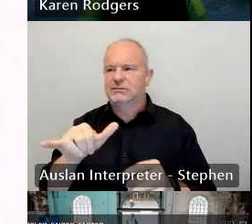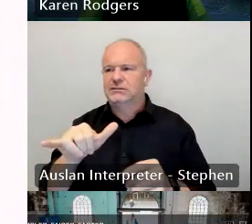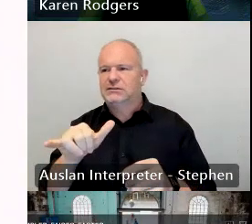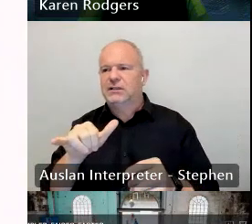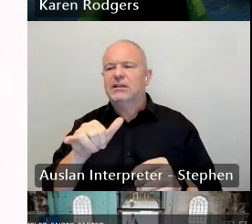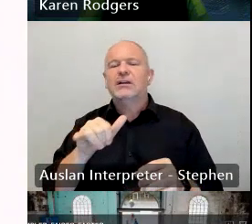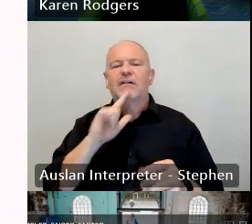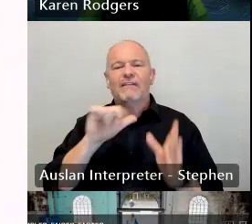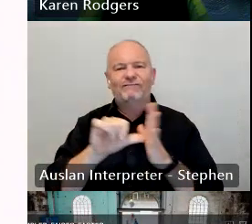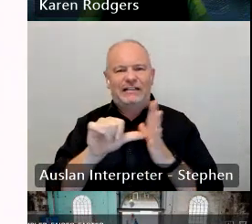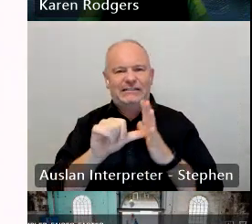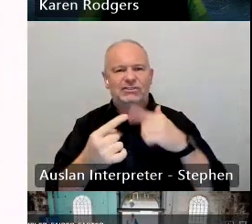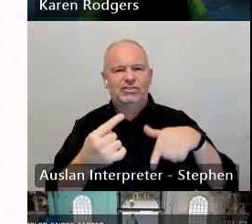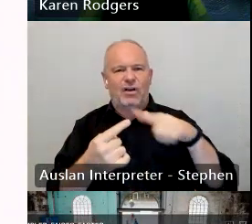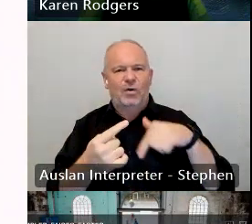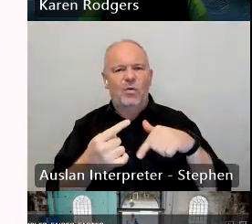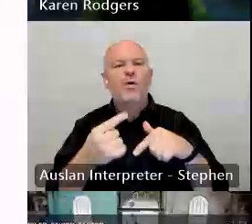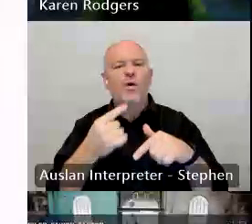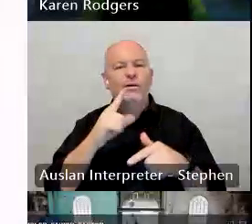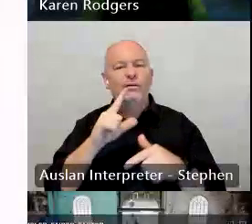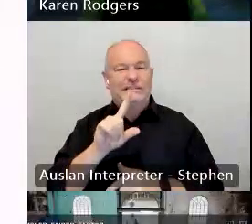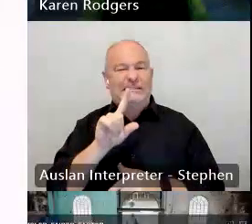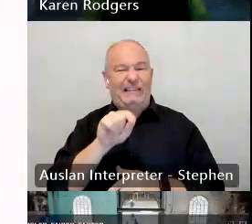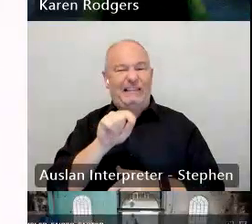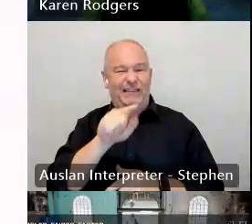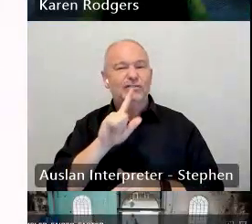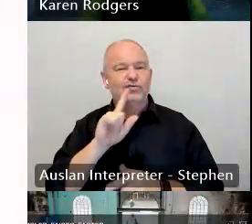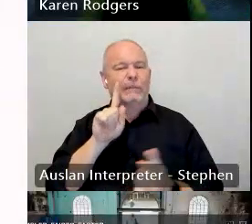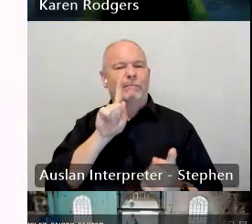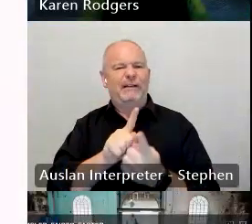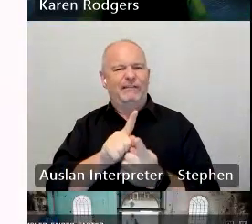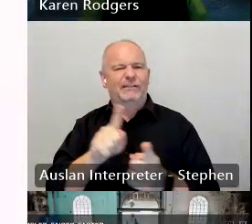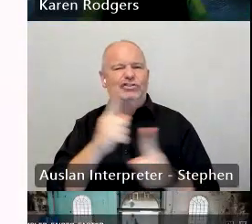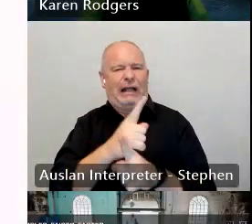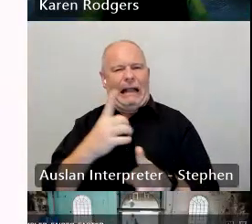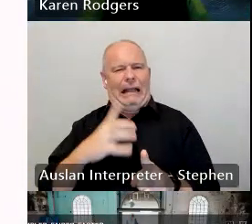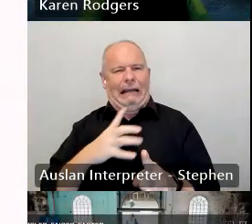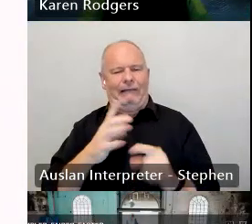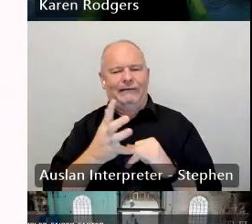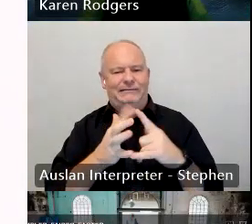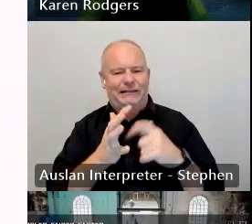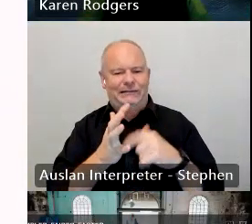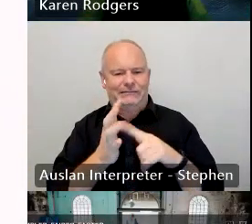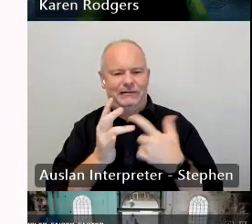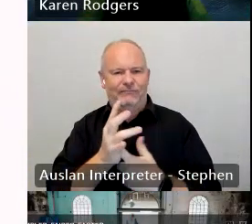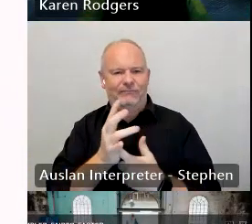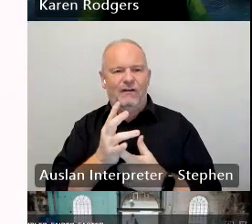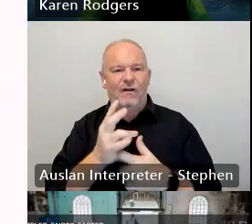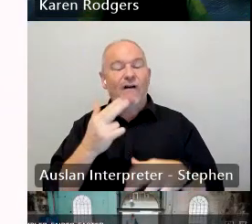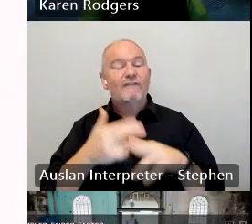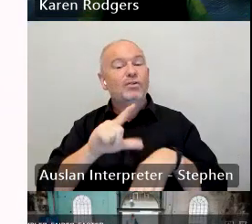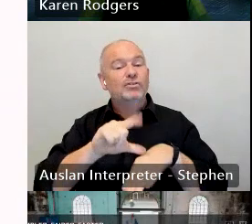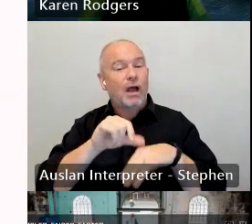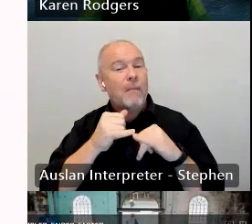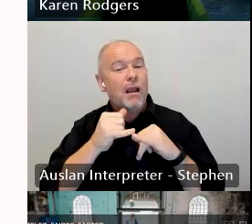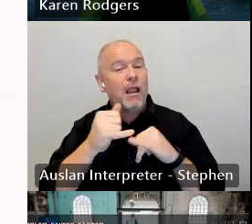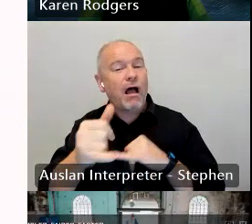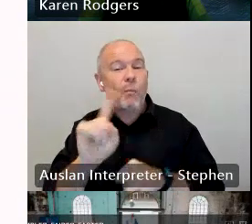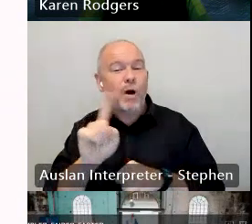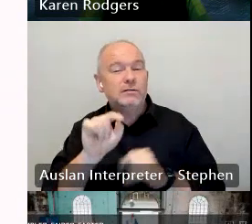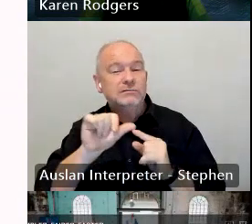funding cycle, and we've done this to meet the changing needs of the sector. In terms of timeline, which I know is